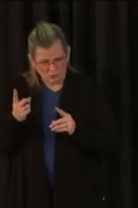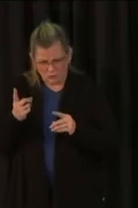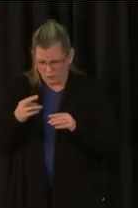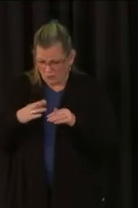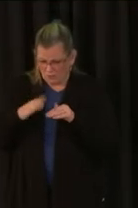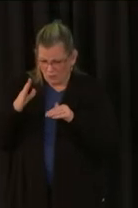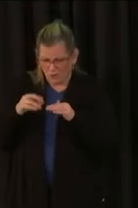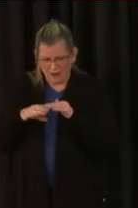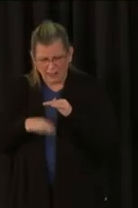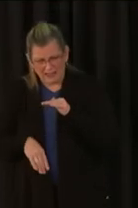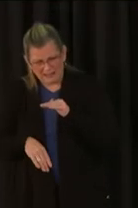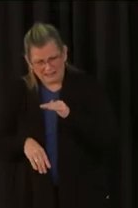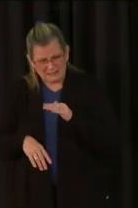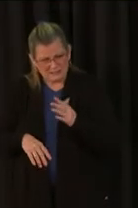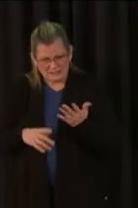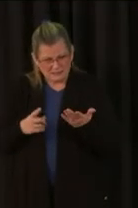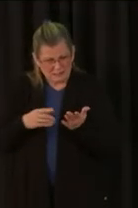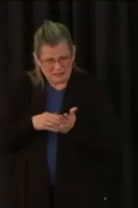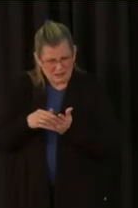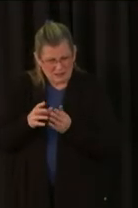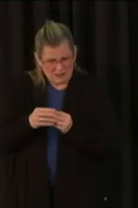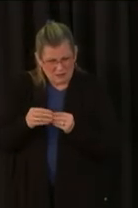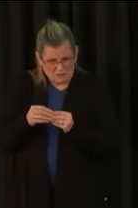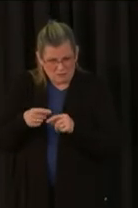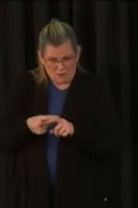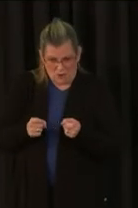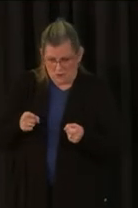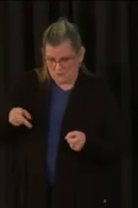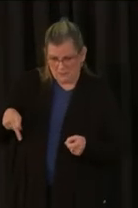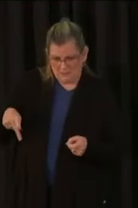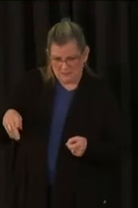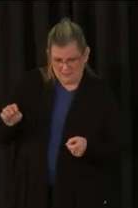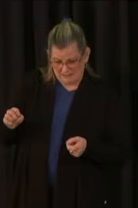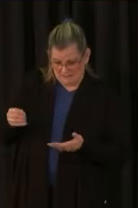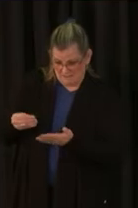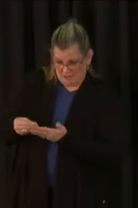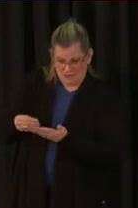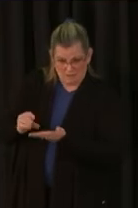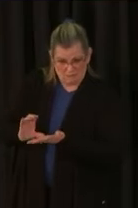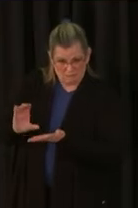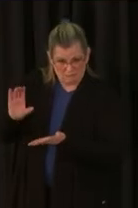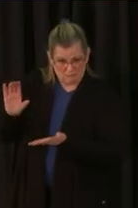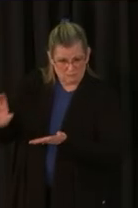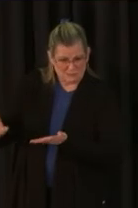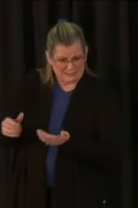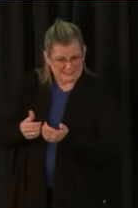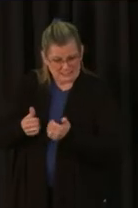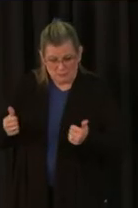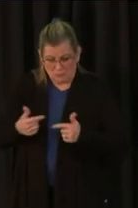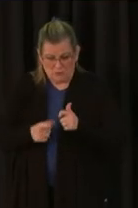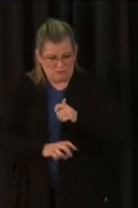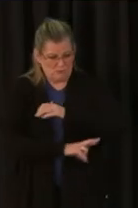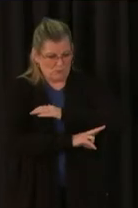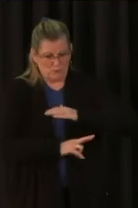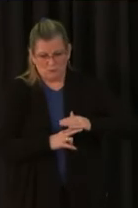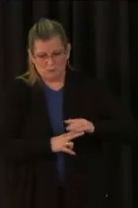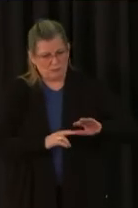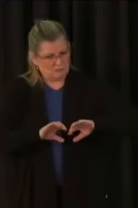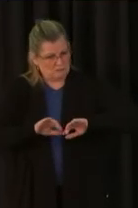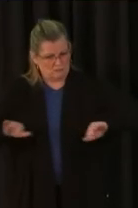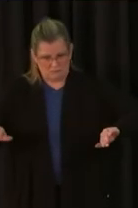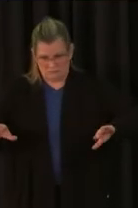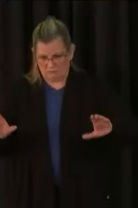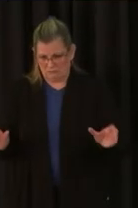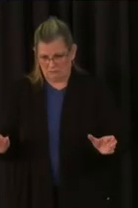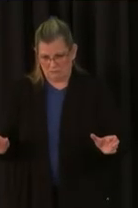in the 2020 version of PPP, we saw DC businesses or organizations actually pull in about $2.2 billion